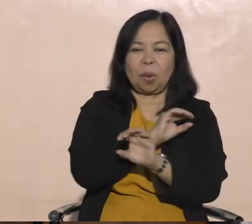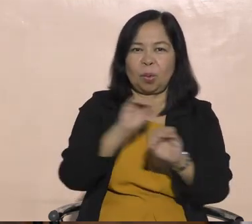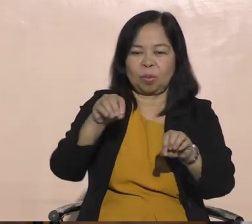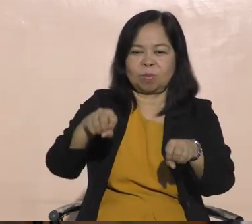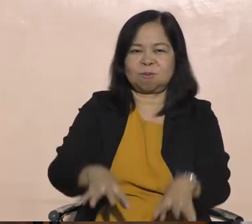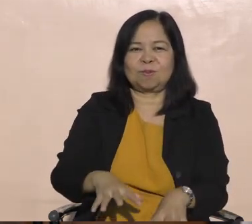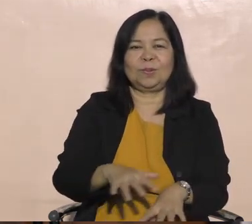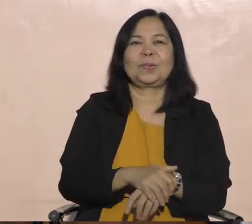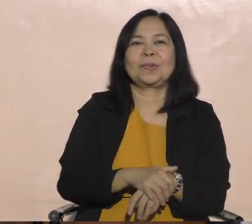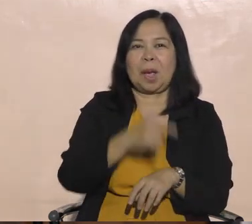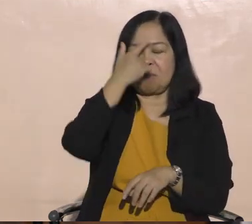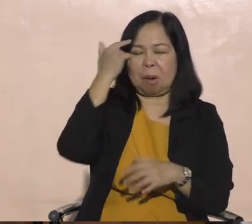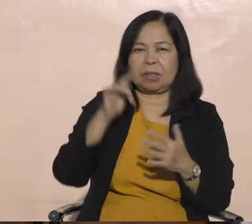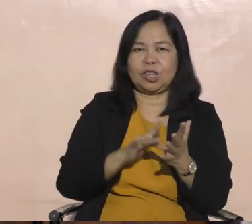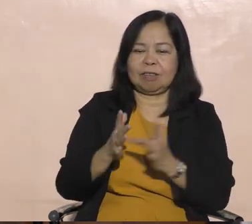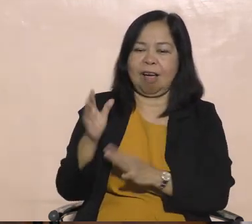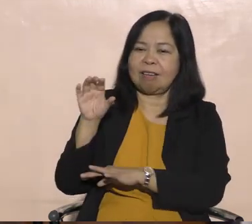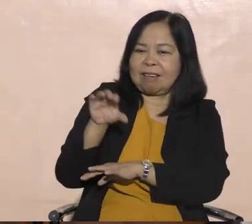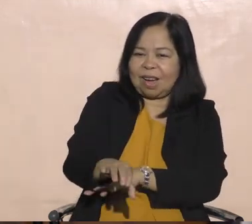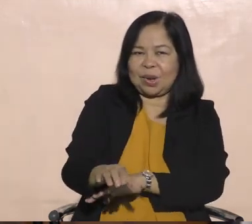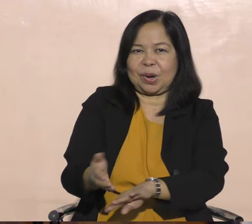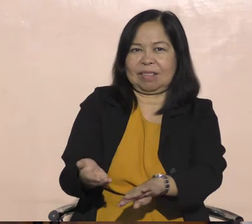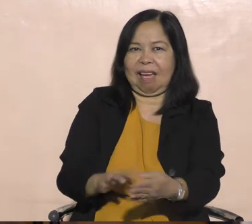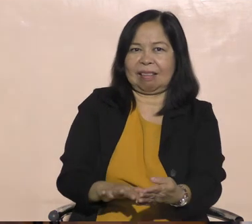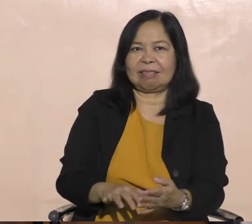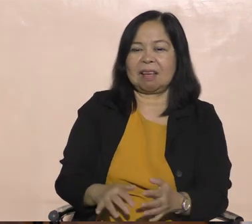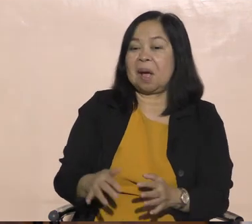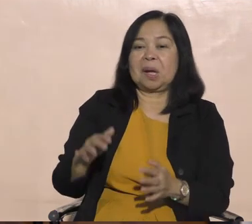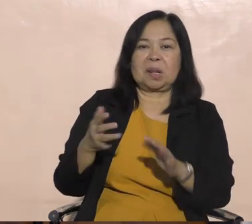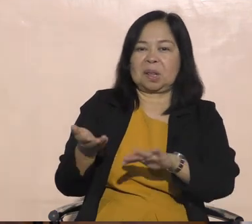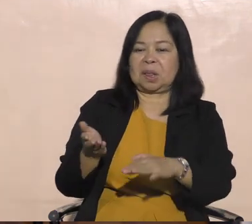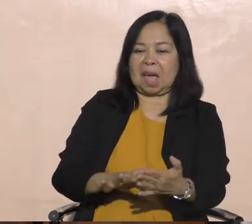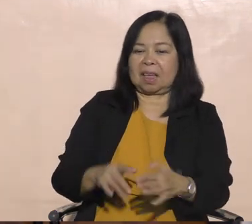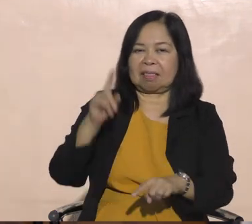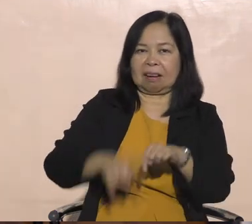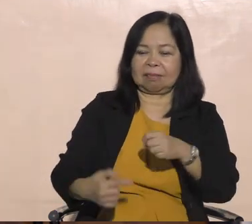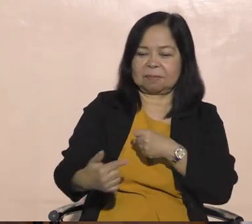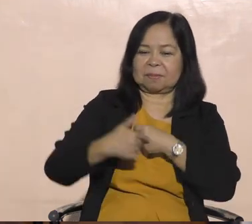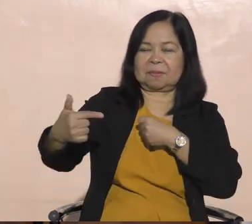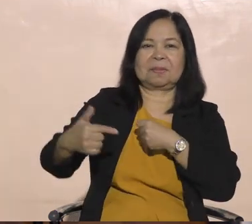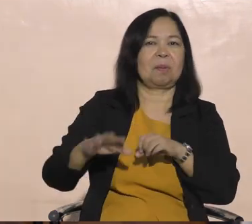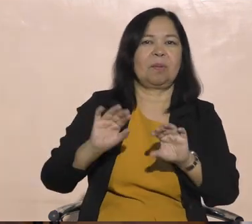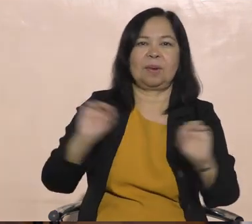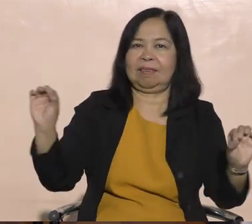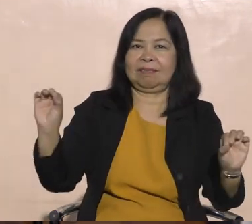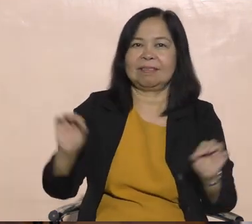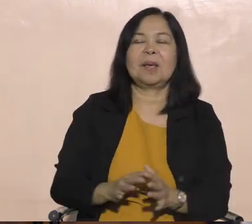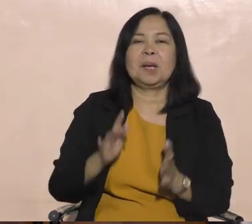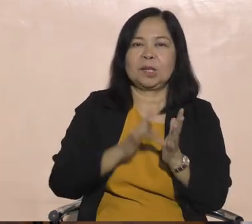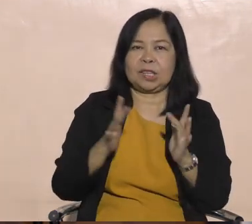John chapter 11, verse 25 to 26, Jesus said, I am the resurrection and the